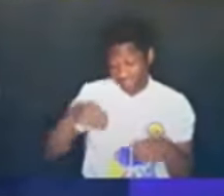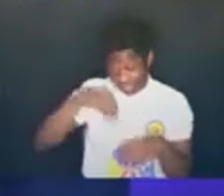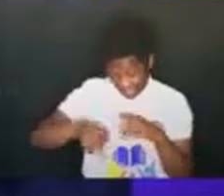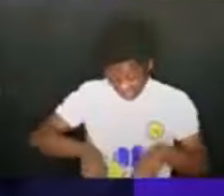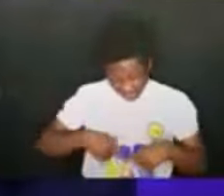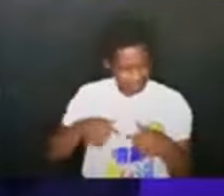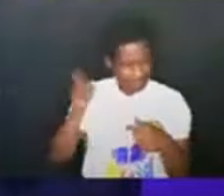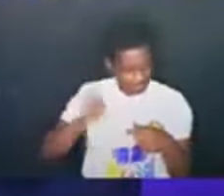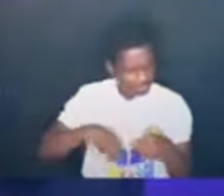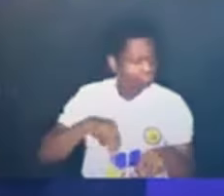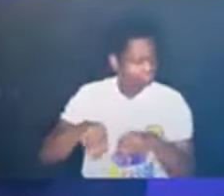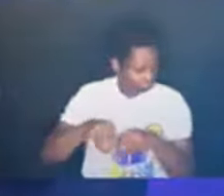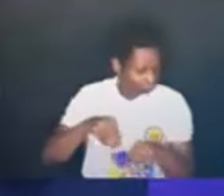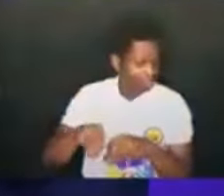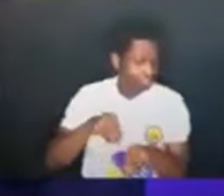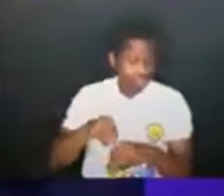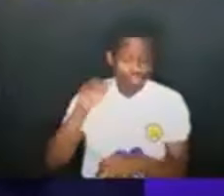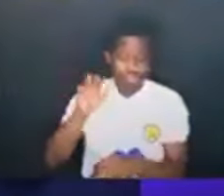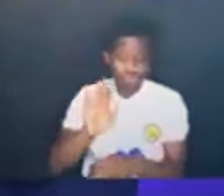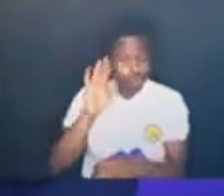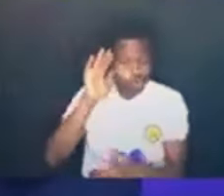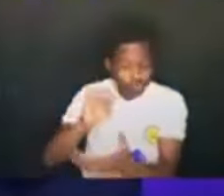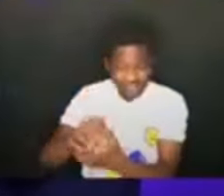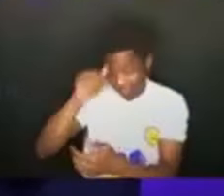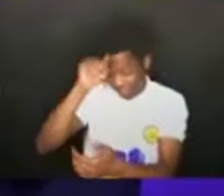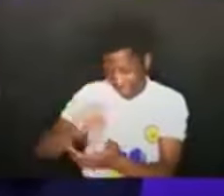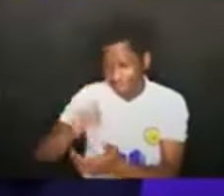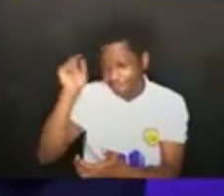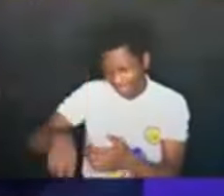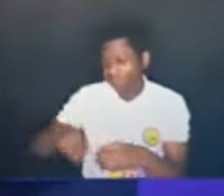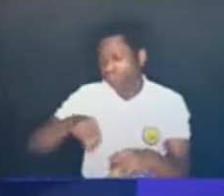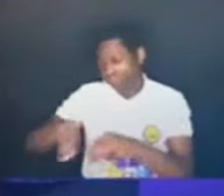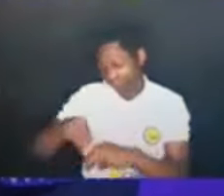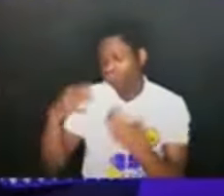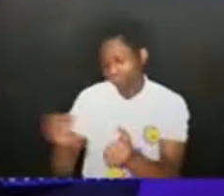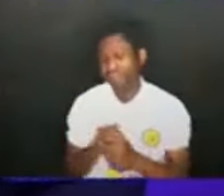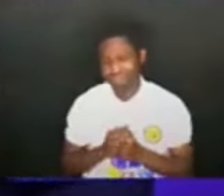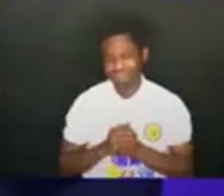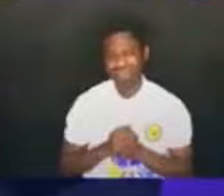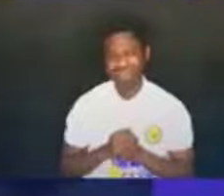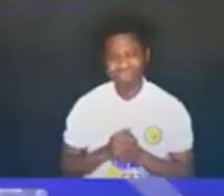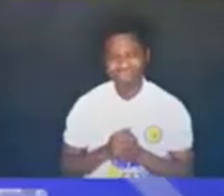in life, you need to manage a spouse. See,